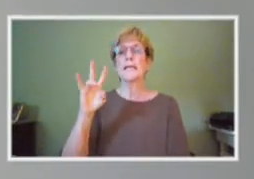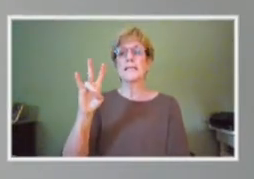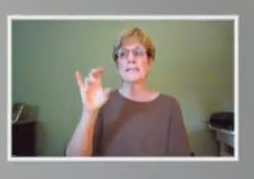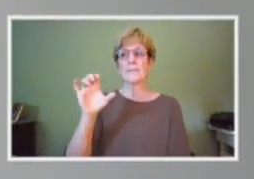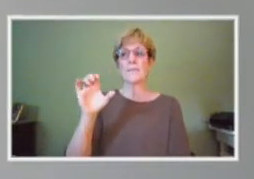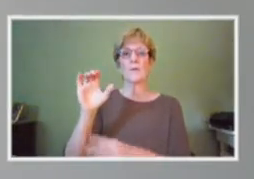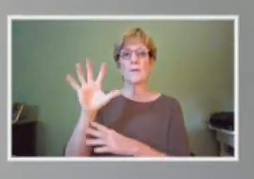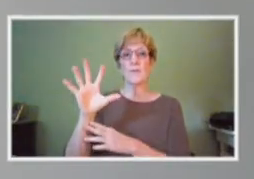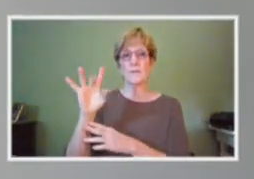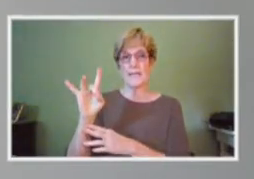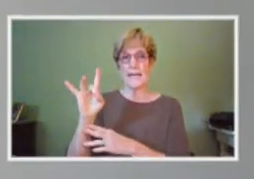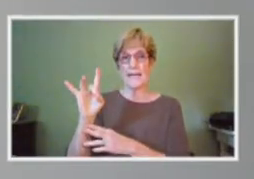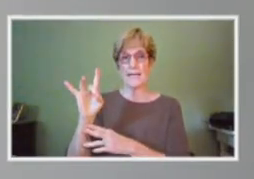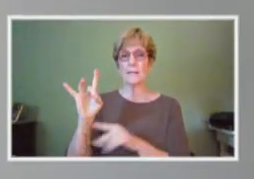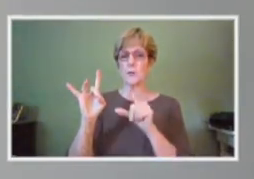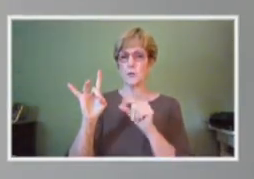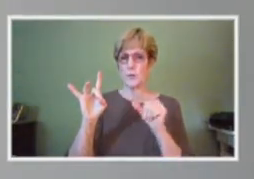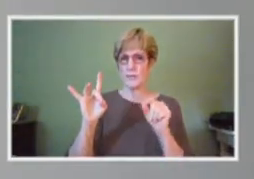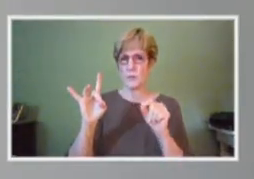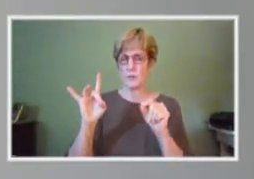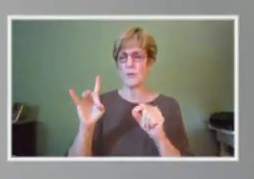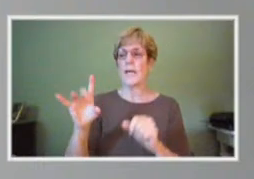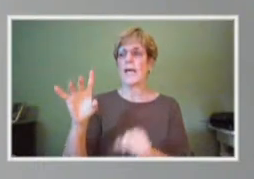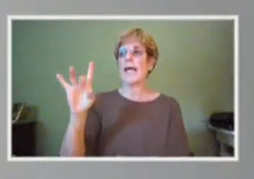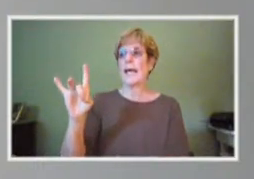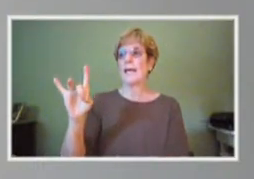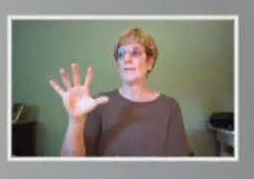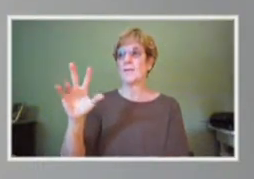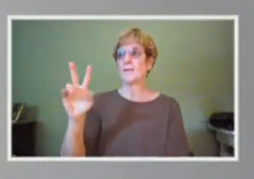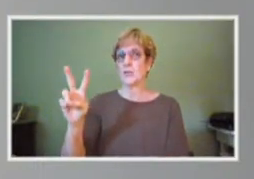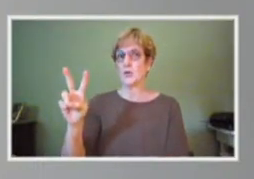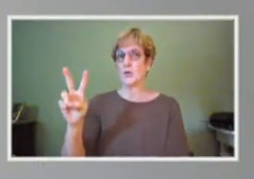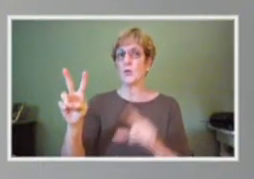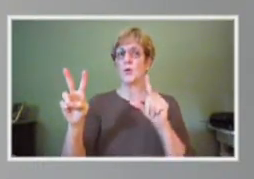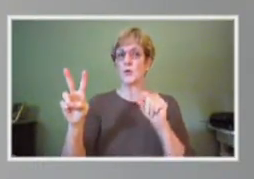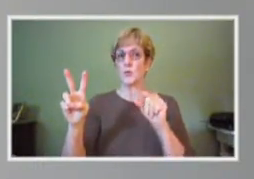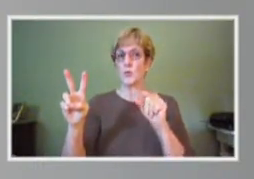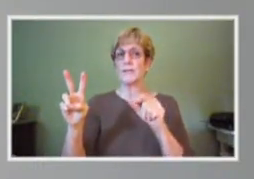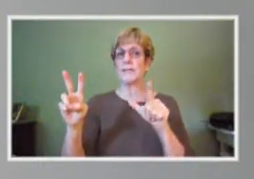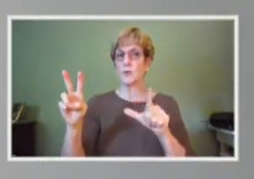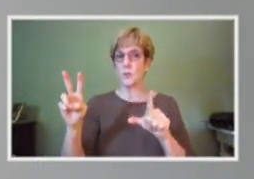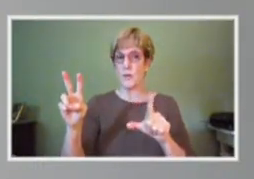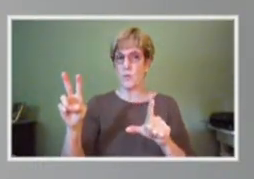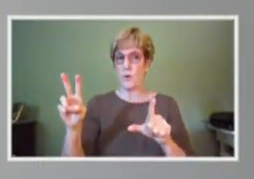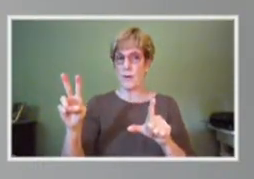758 in 2020, 852 in 2021,